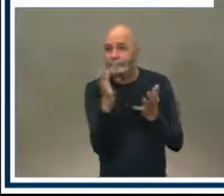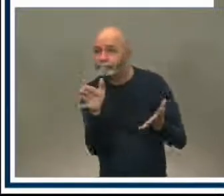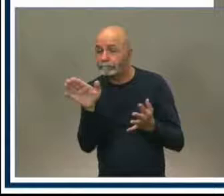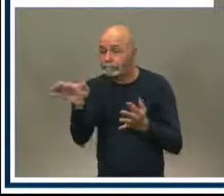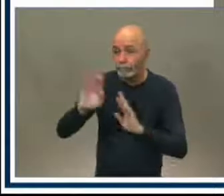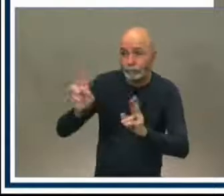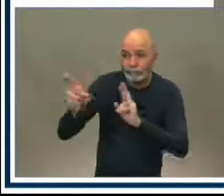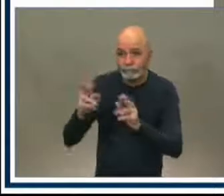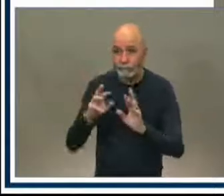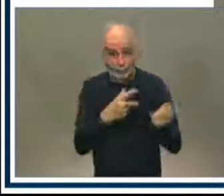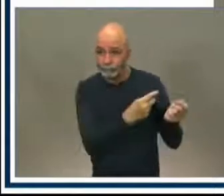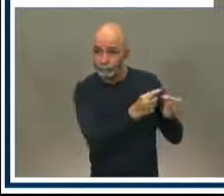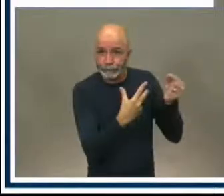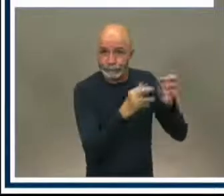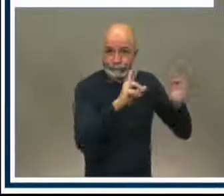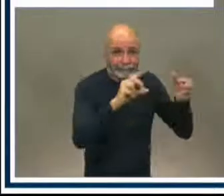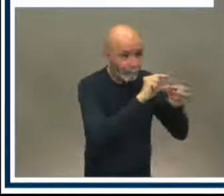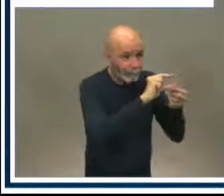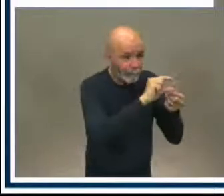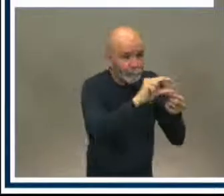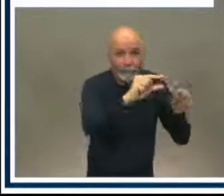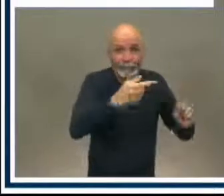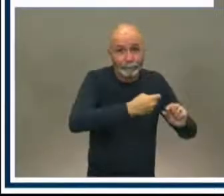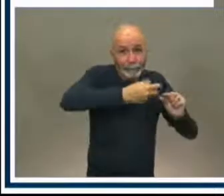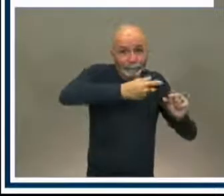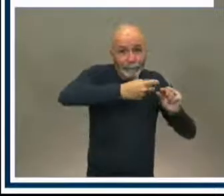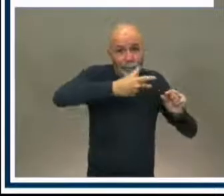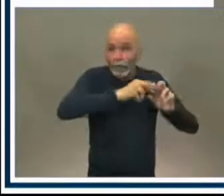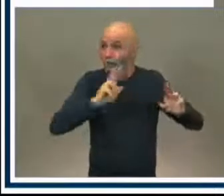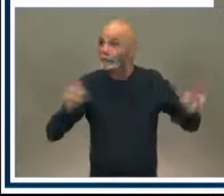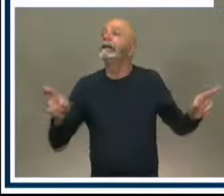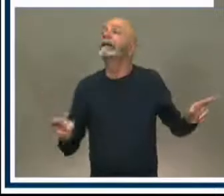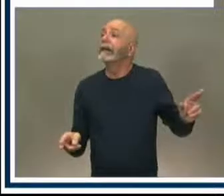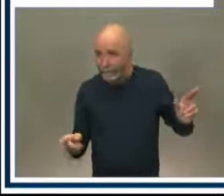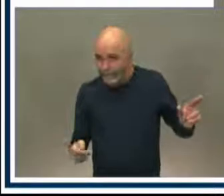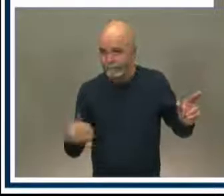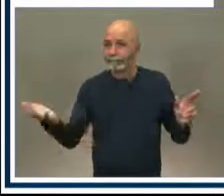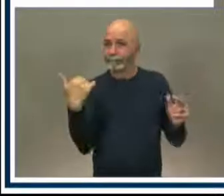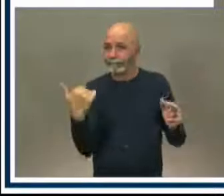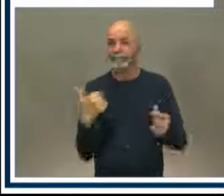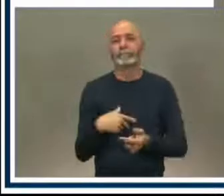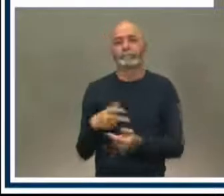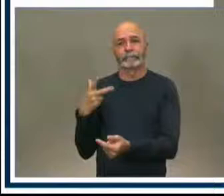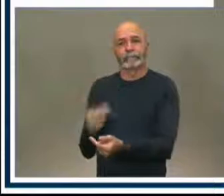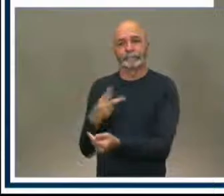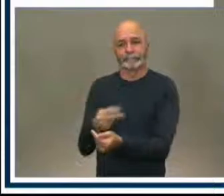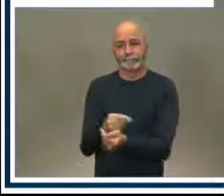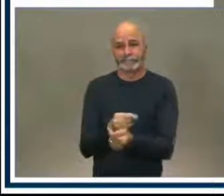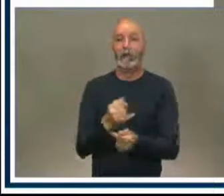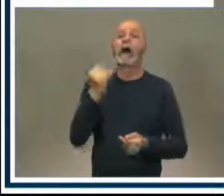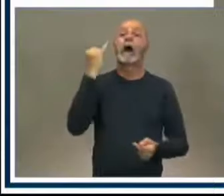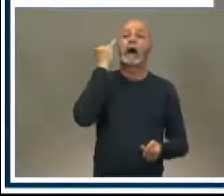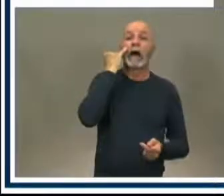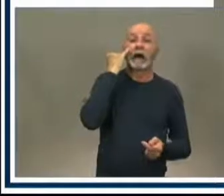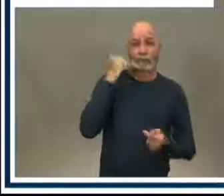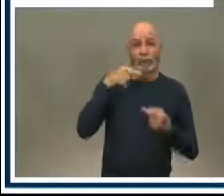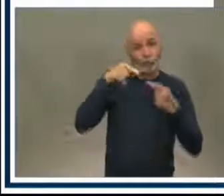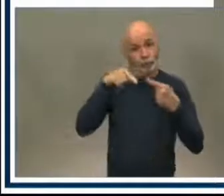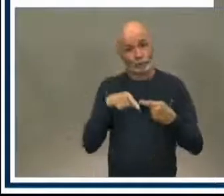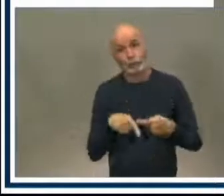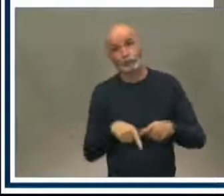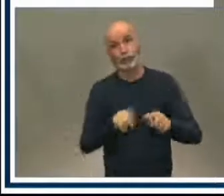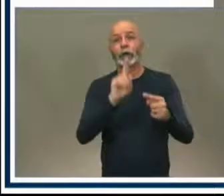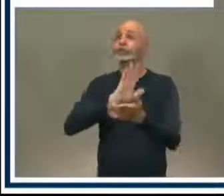younger Nova Scotians. There have been some questions about why we're not planning to vaccinate children during the school day.